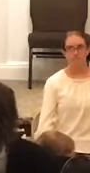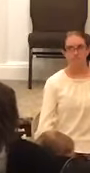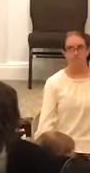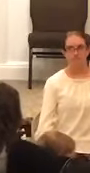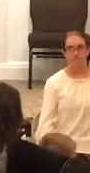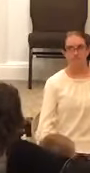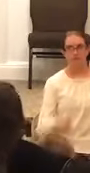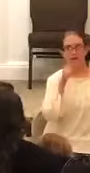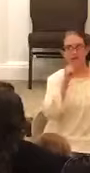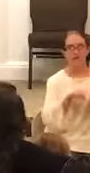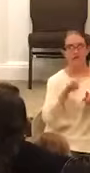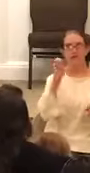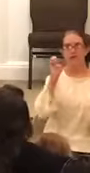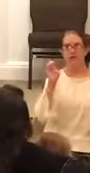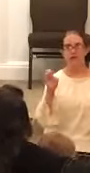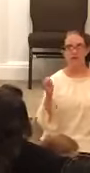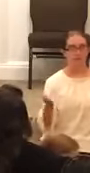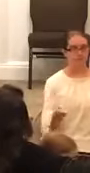If